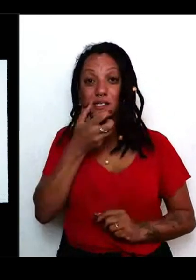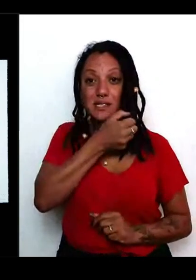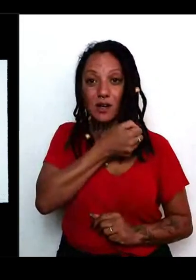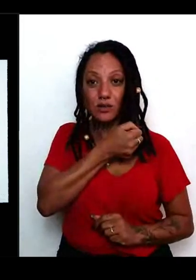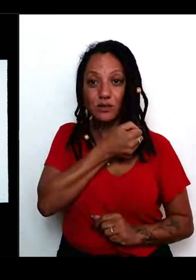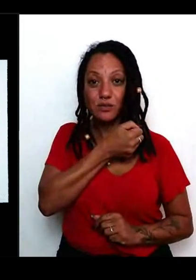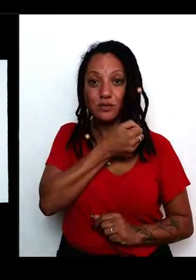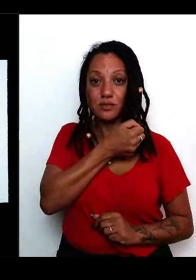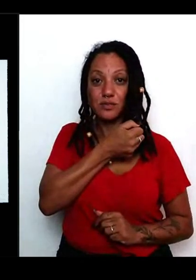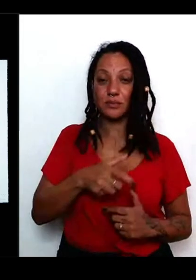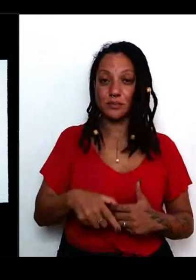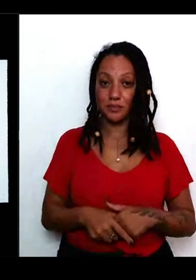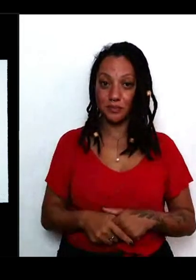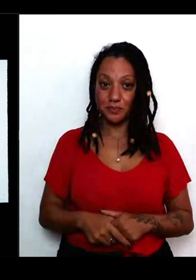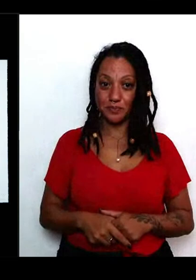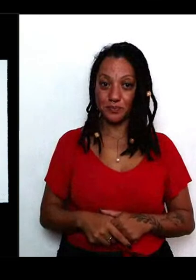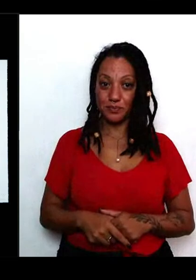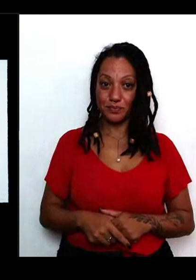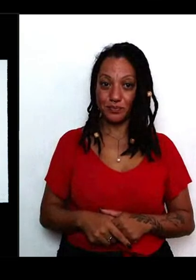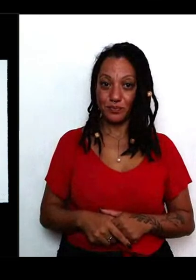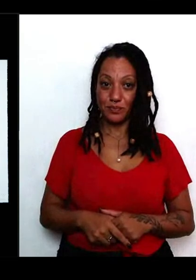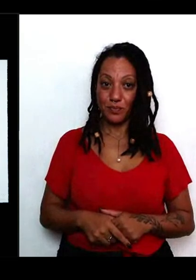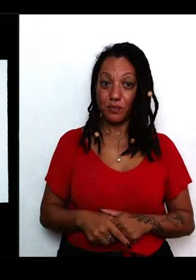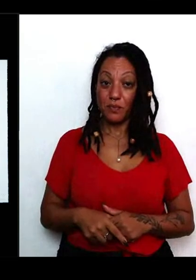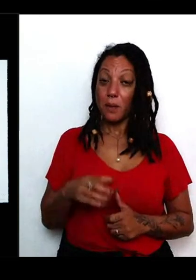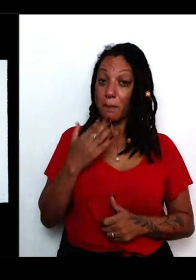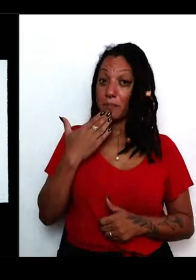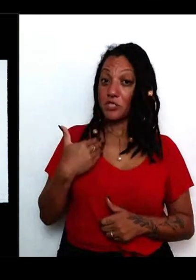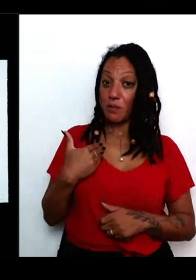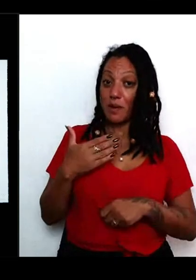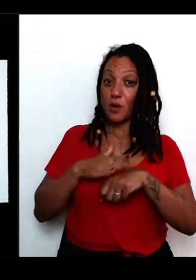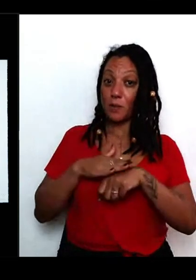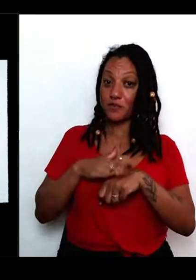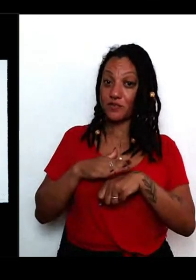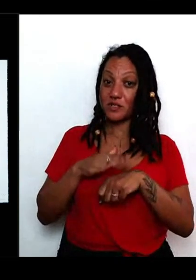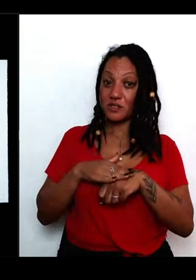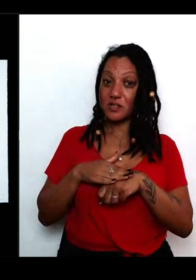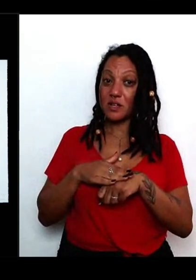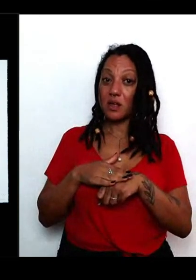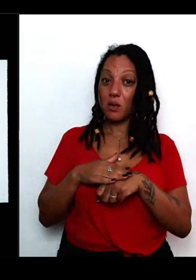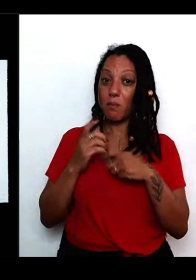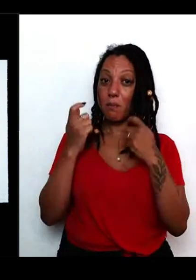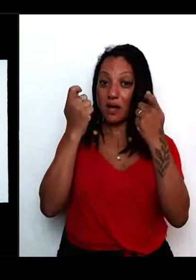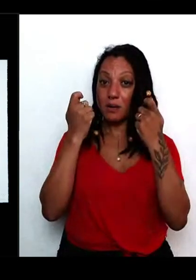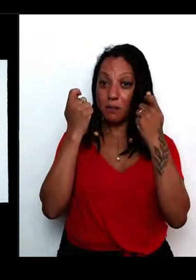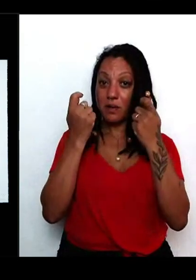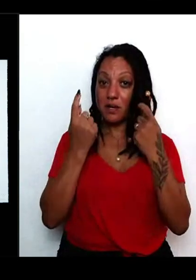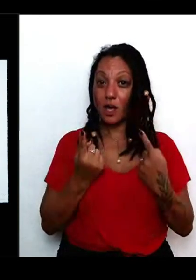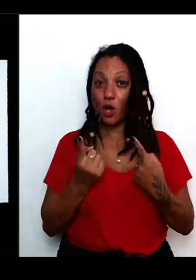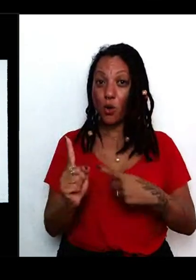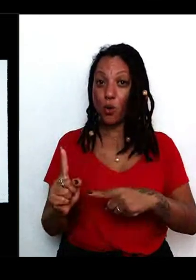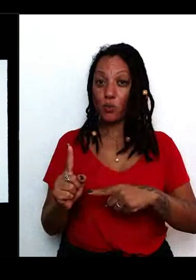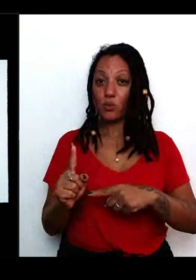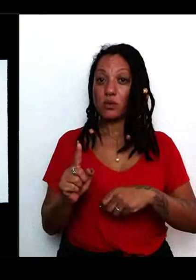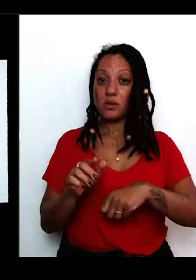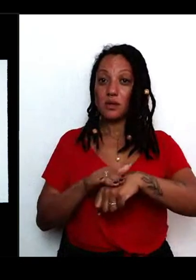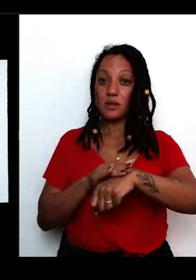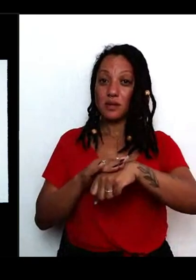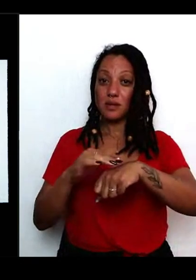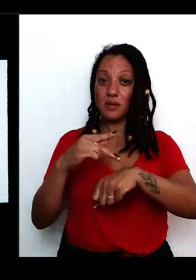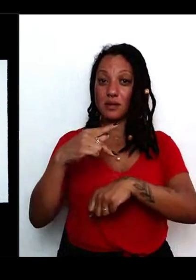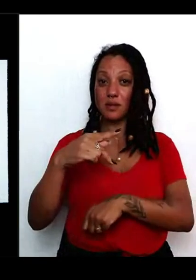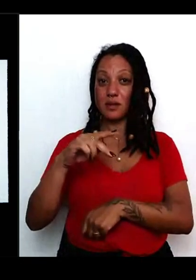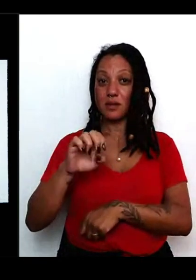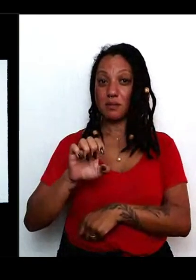do an anti-fur campaign as it turned out I had already made this image would you wear your dog